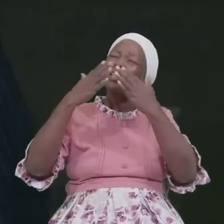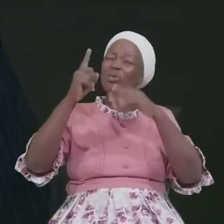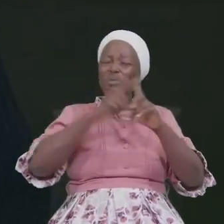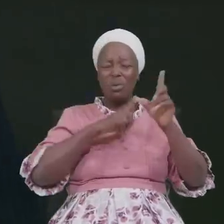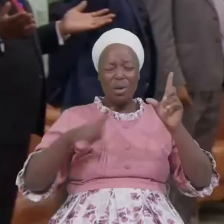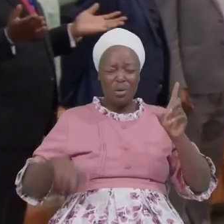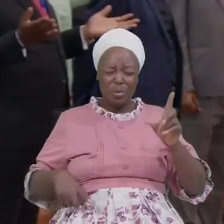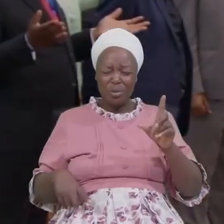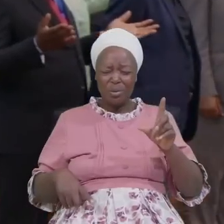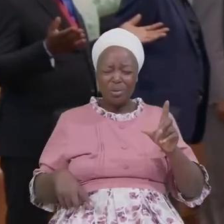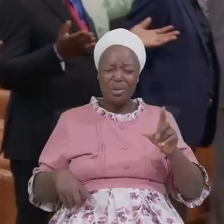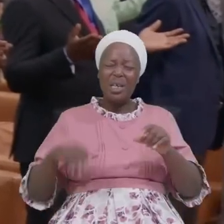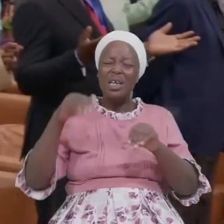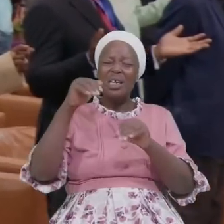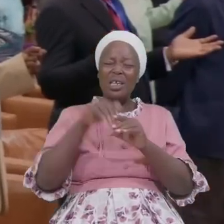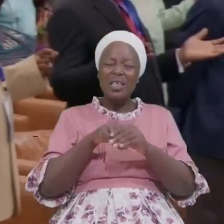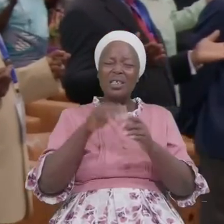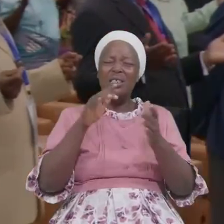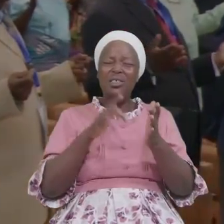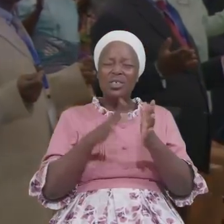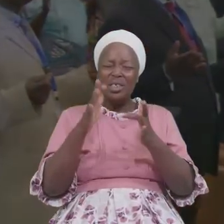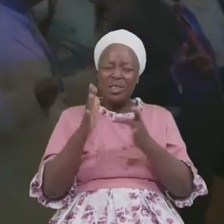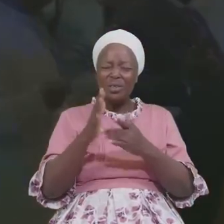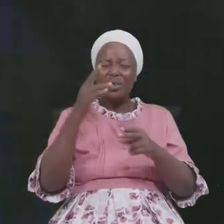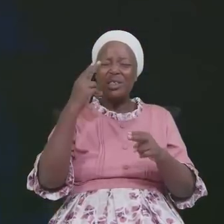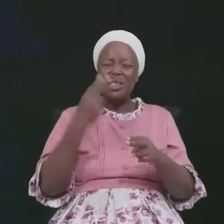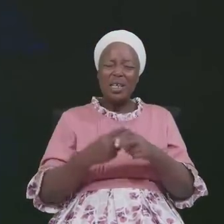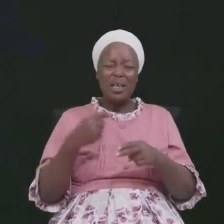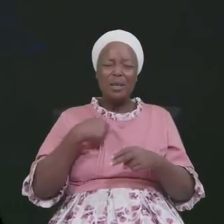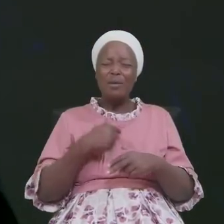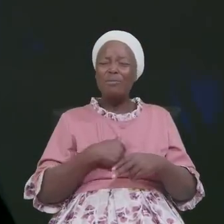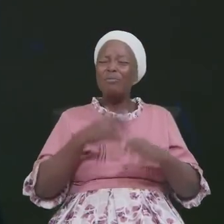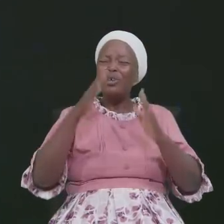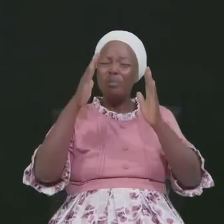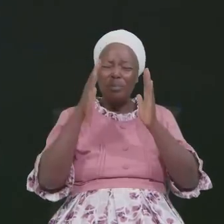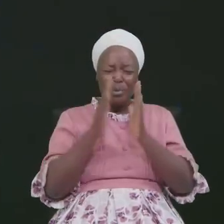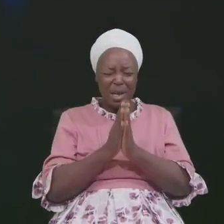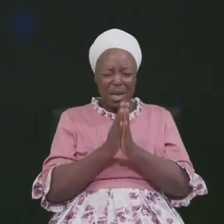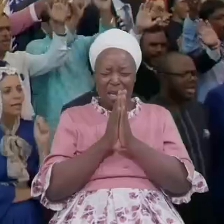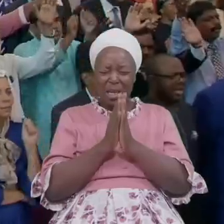Lord. In Jesus' name we pray.